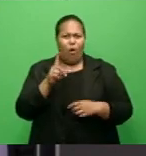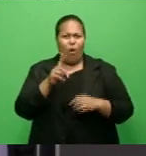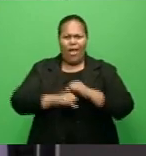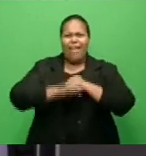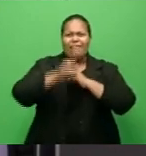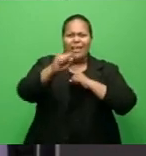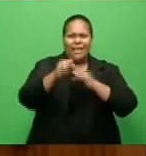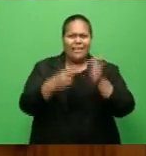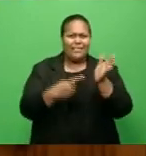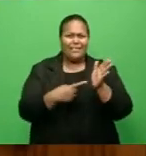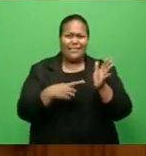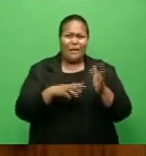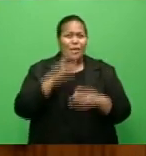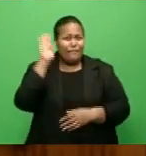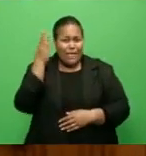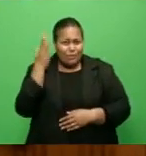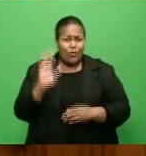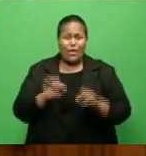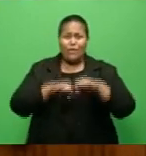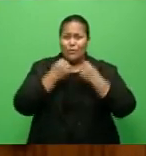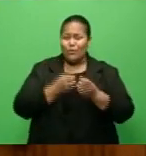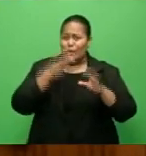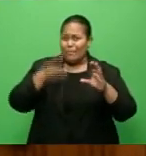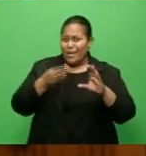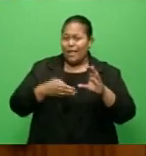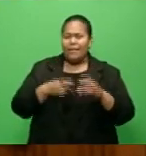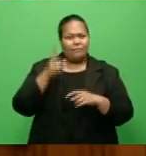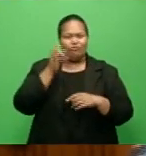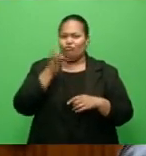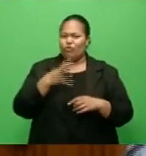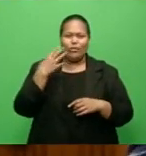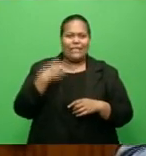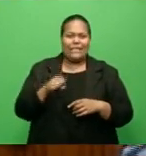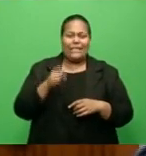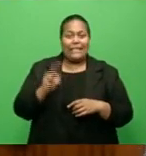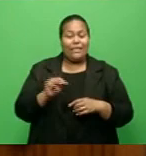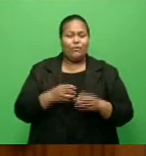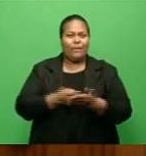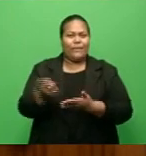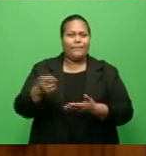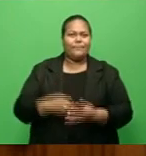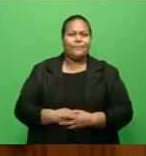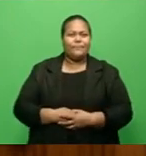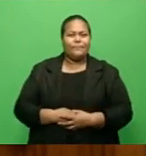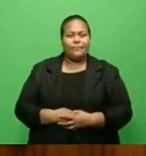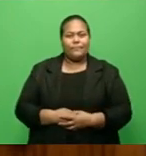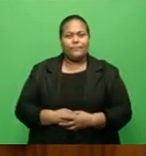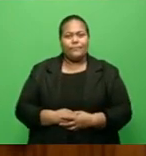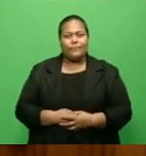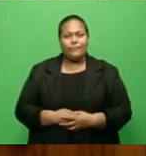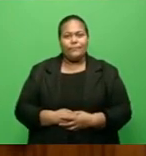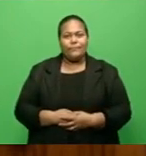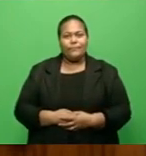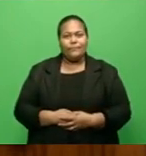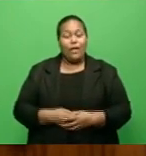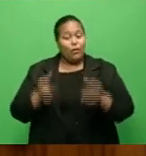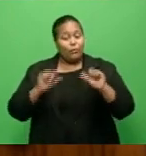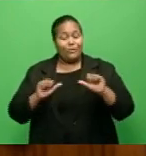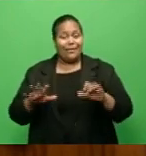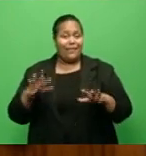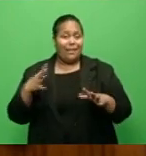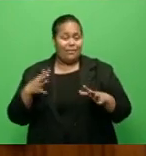gain. So in order to protect the rights both of the particular associations, and also to ensure that people